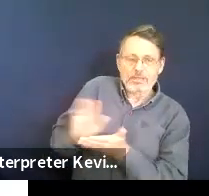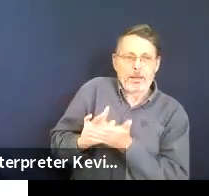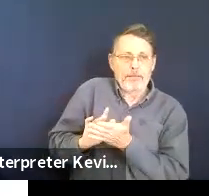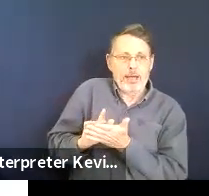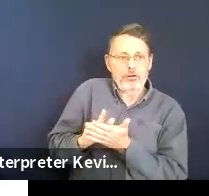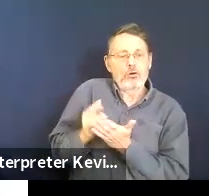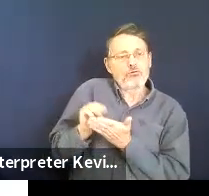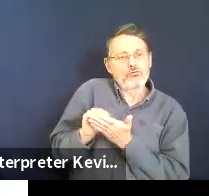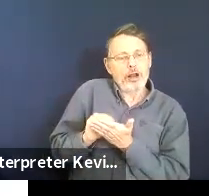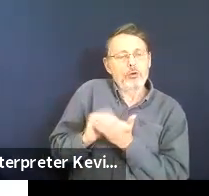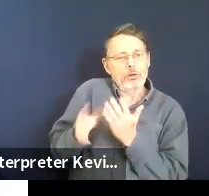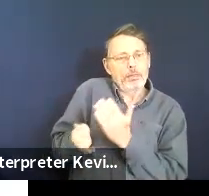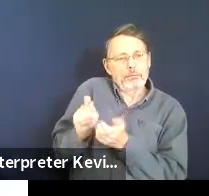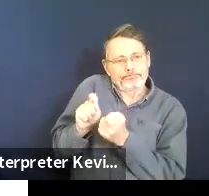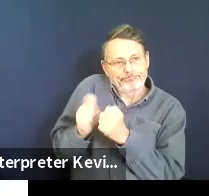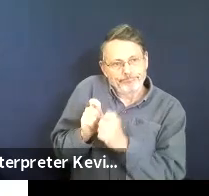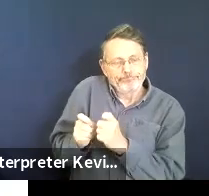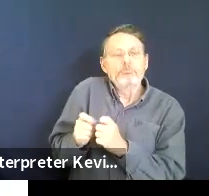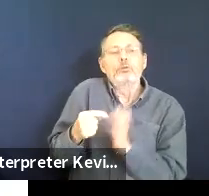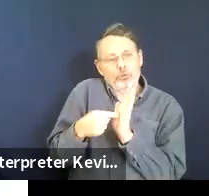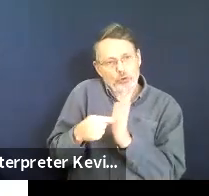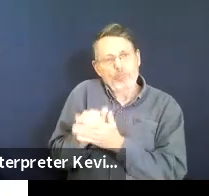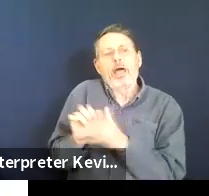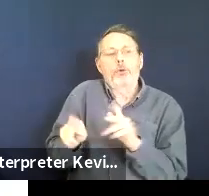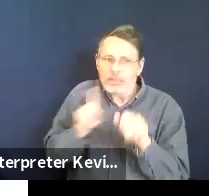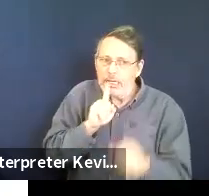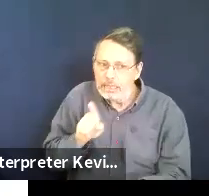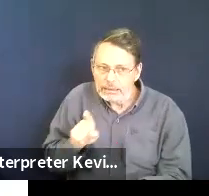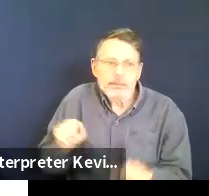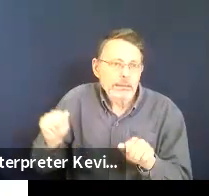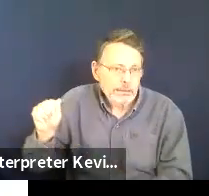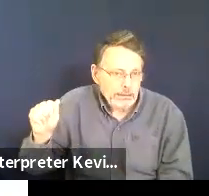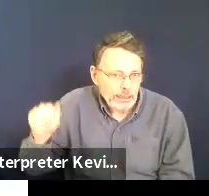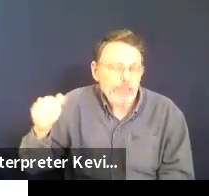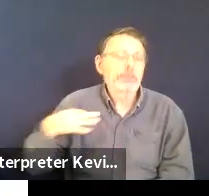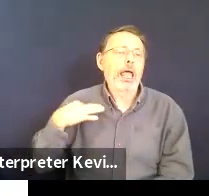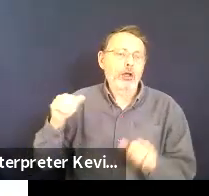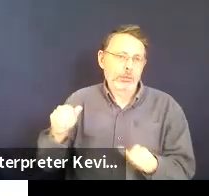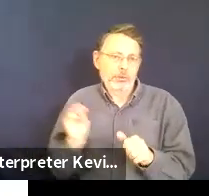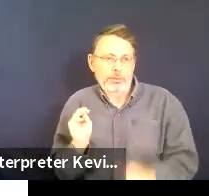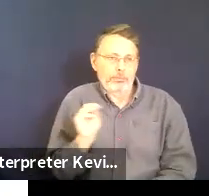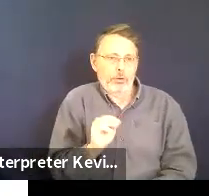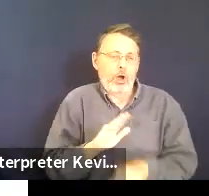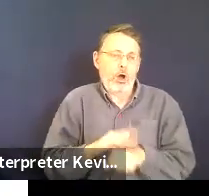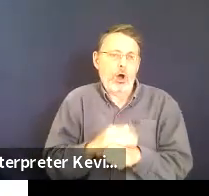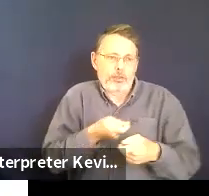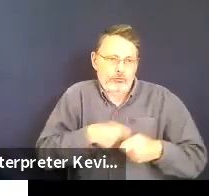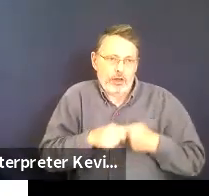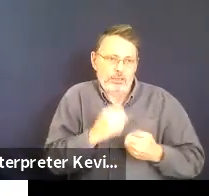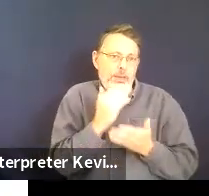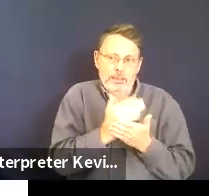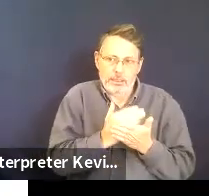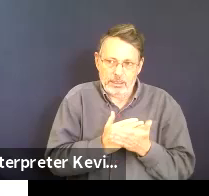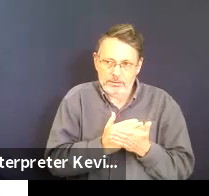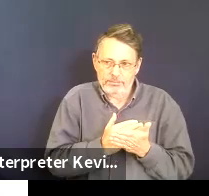amended to clarify that the individual is eligible to be considered for placement on the transplant list.